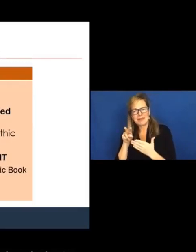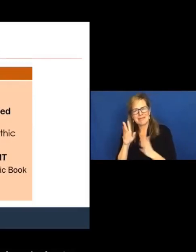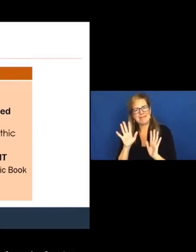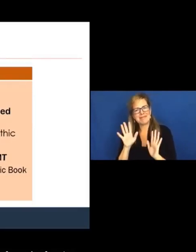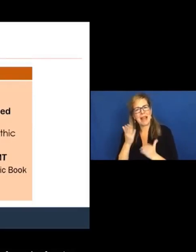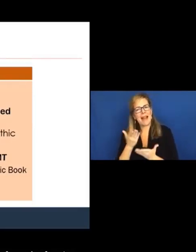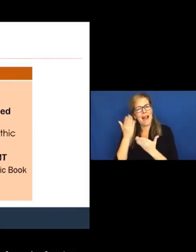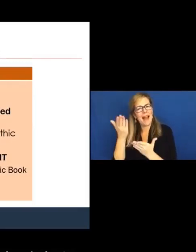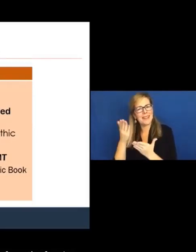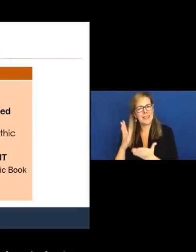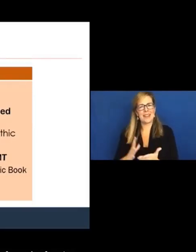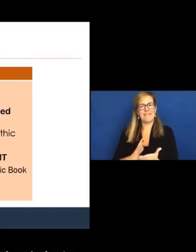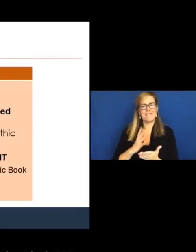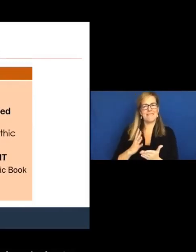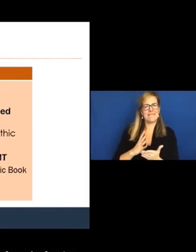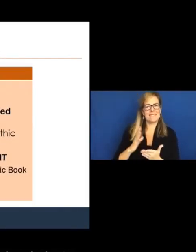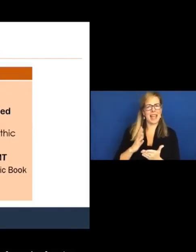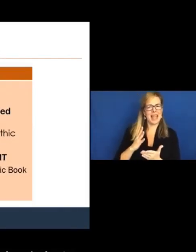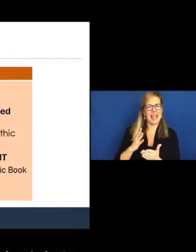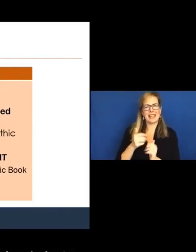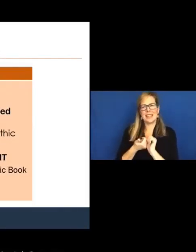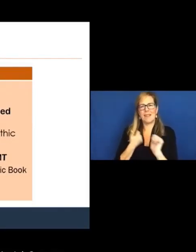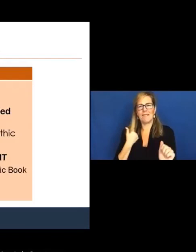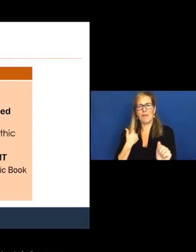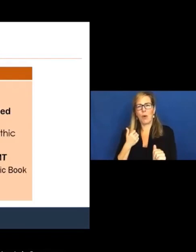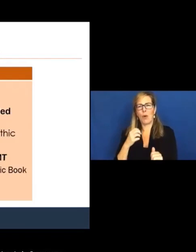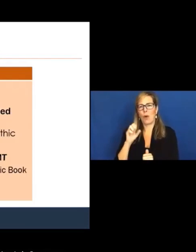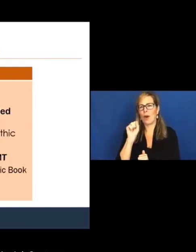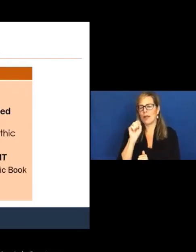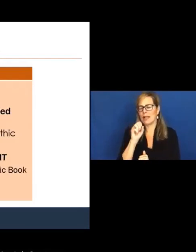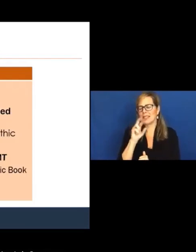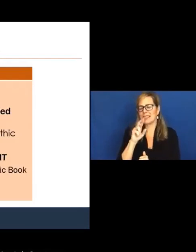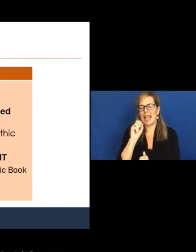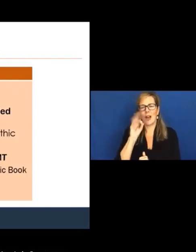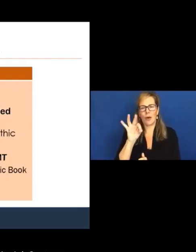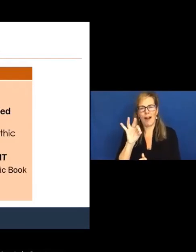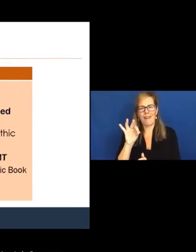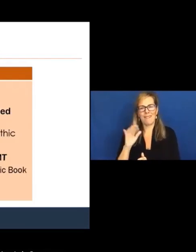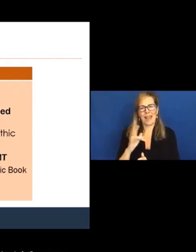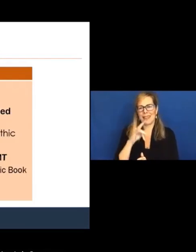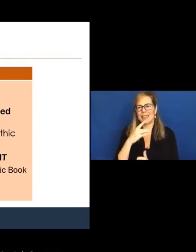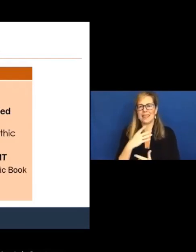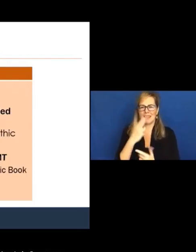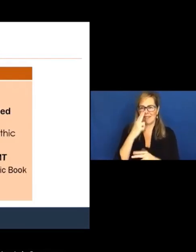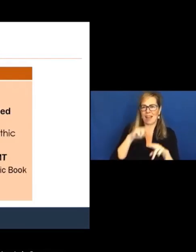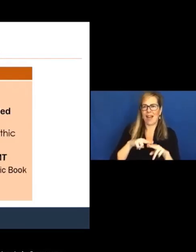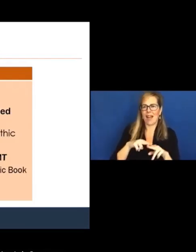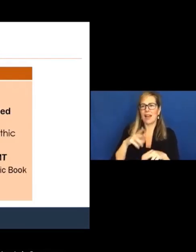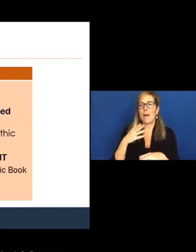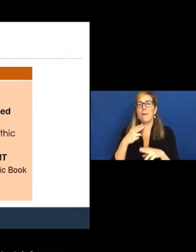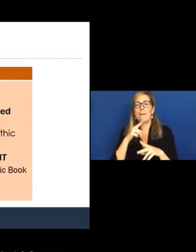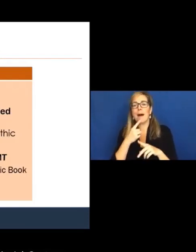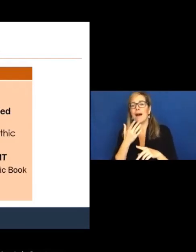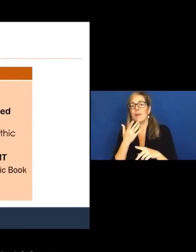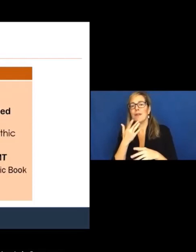fonts such as the serif or the novelty fonts, and use sans serif, such as Arial, Century Gothic,